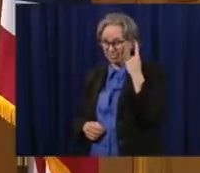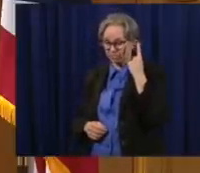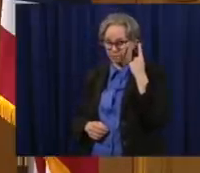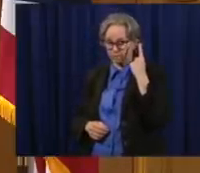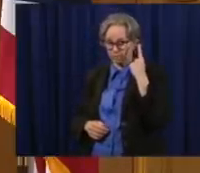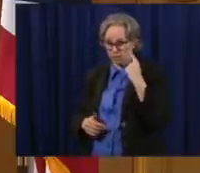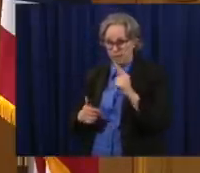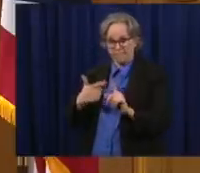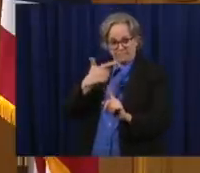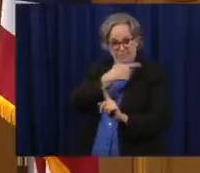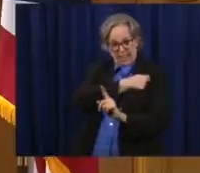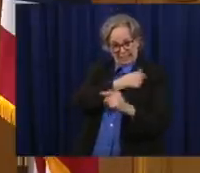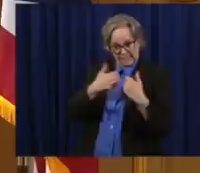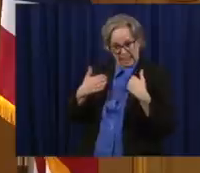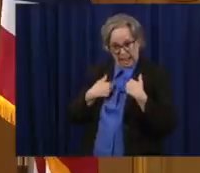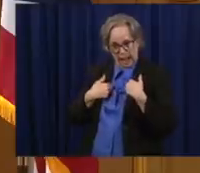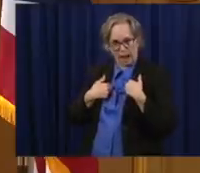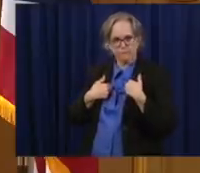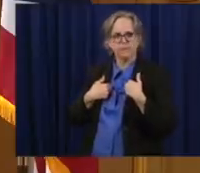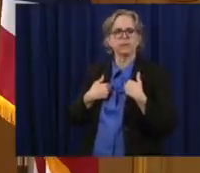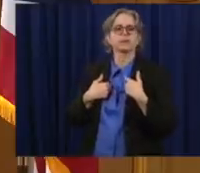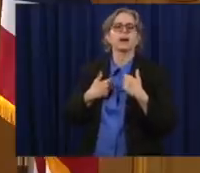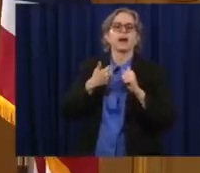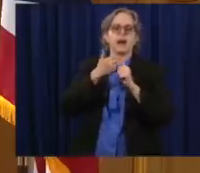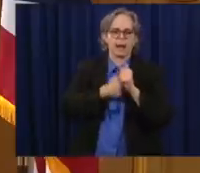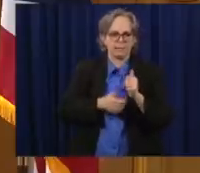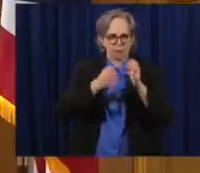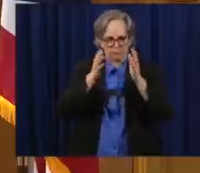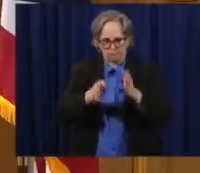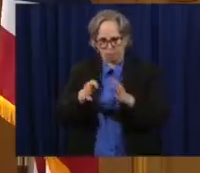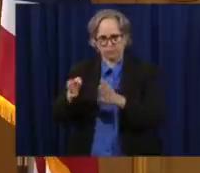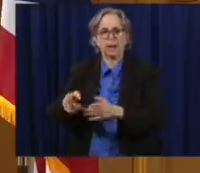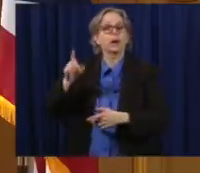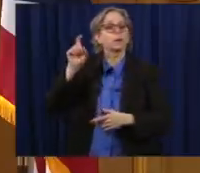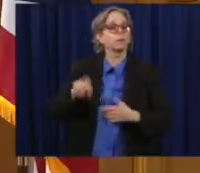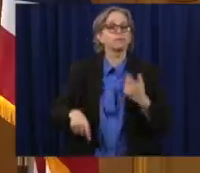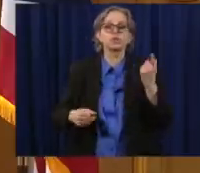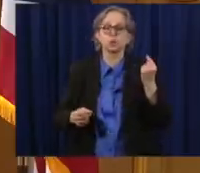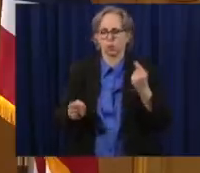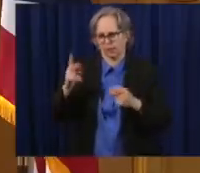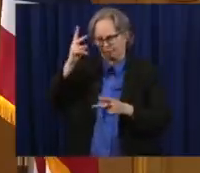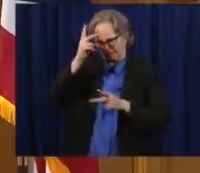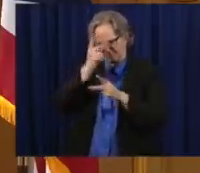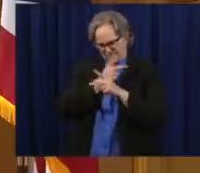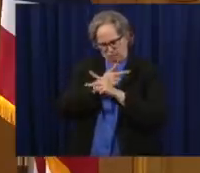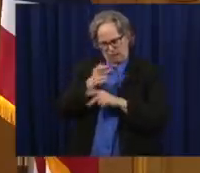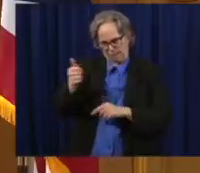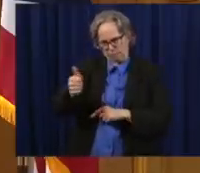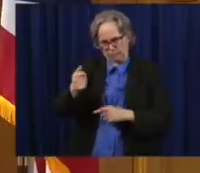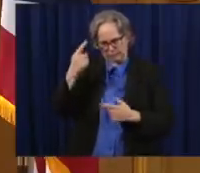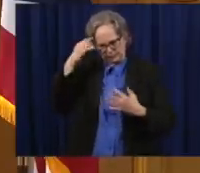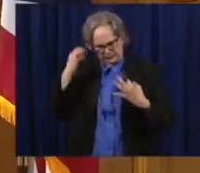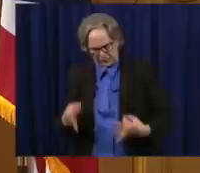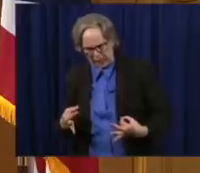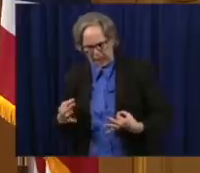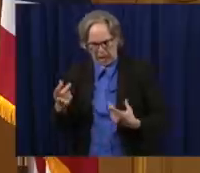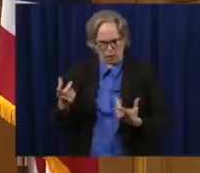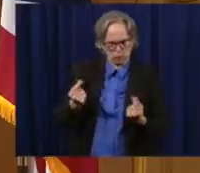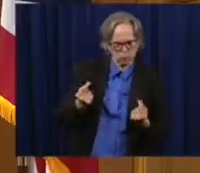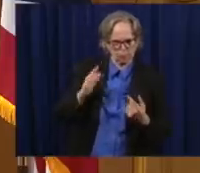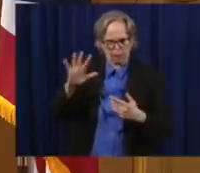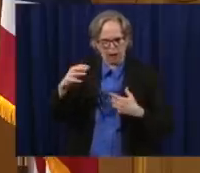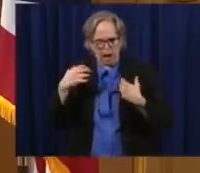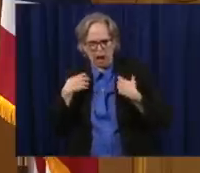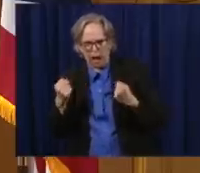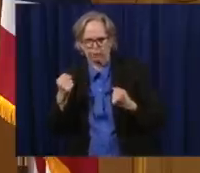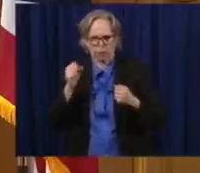going to be a decision that individual employee is going to have to weigh and make that decision. And as I